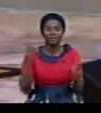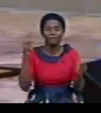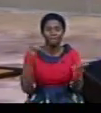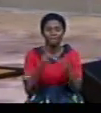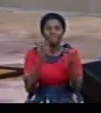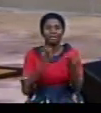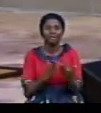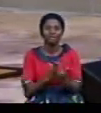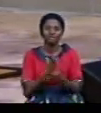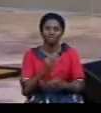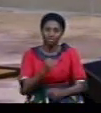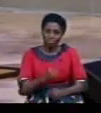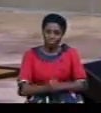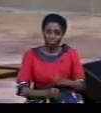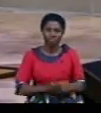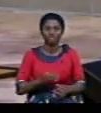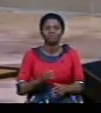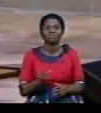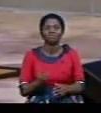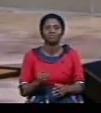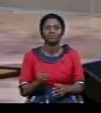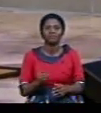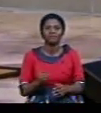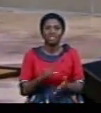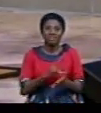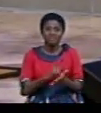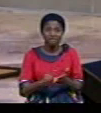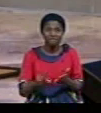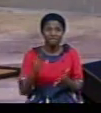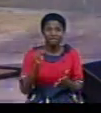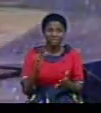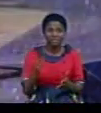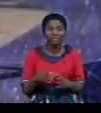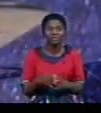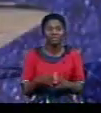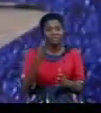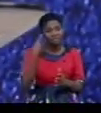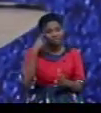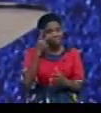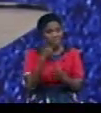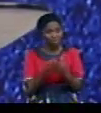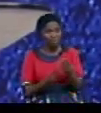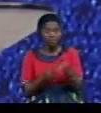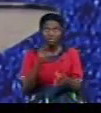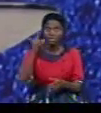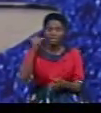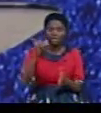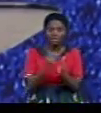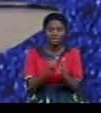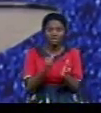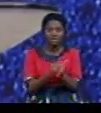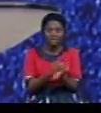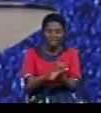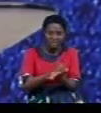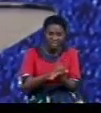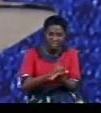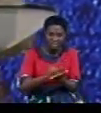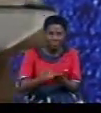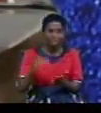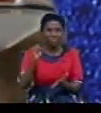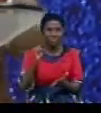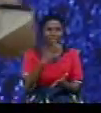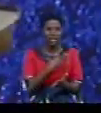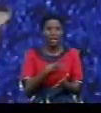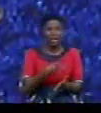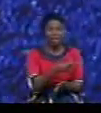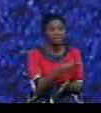us in verse 11, he says, for both he that sanctified and they who are sanctified